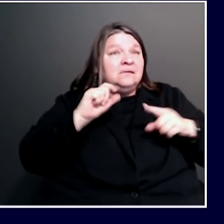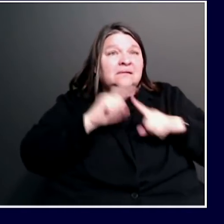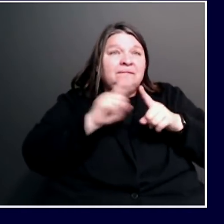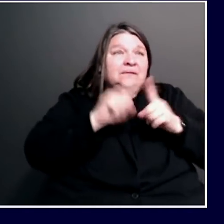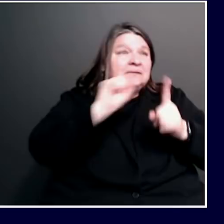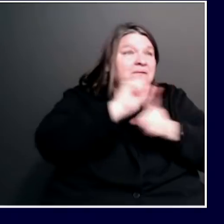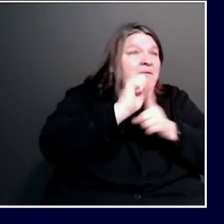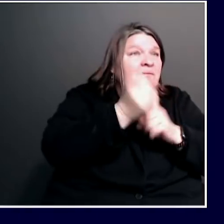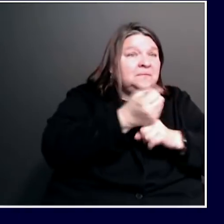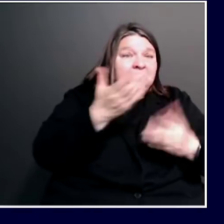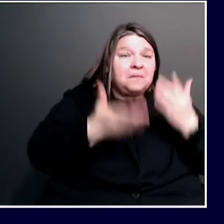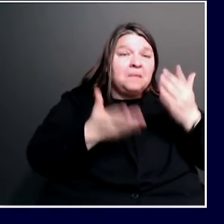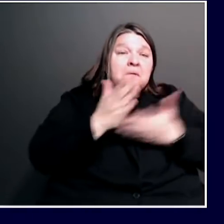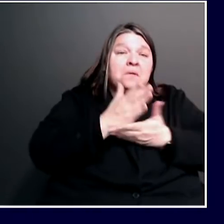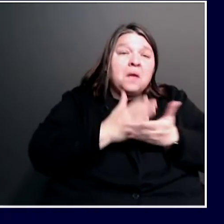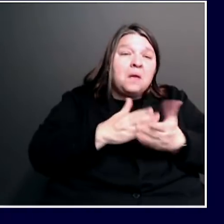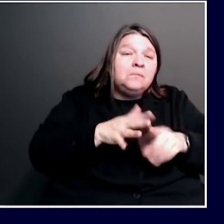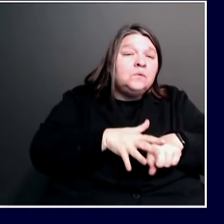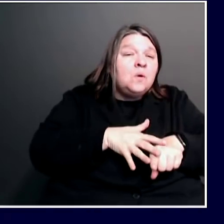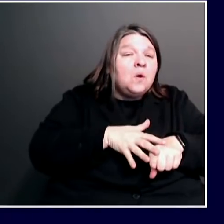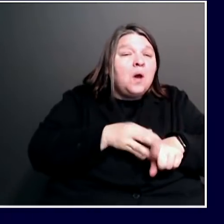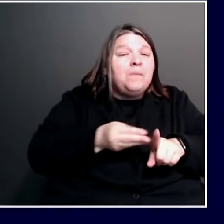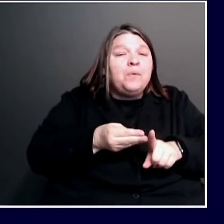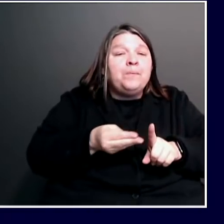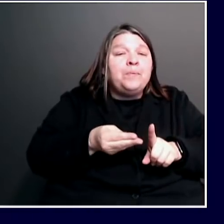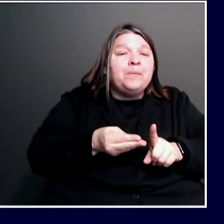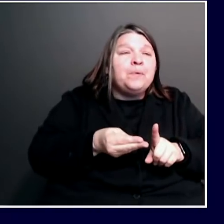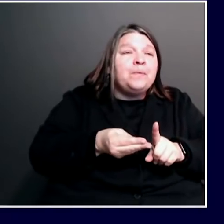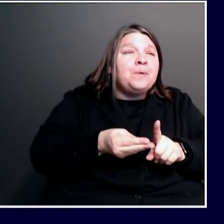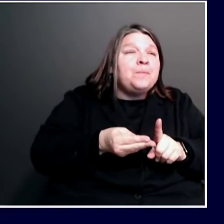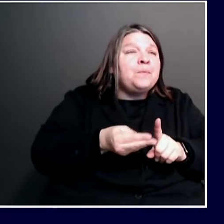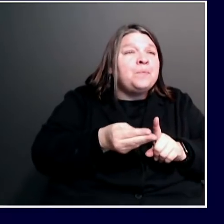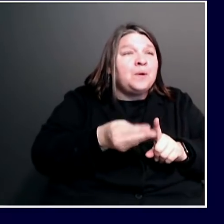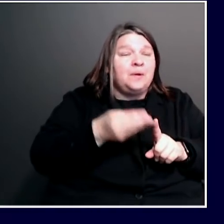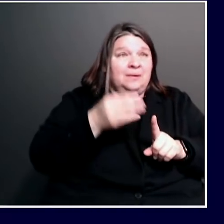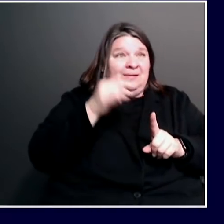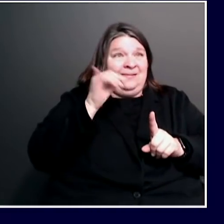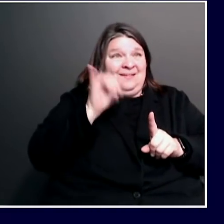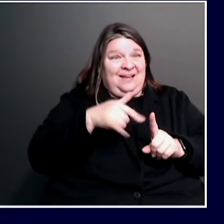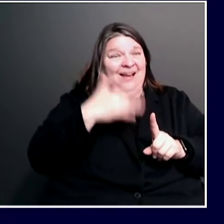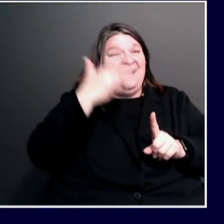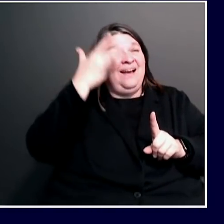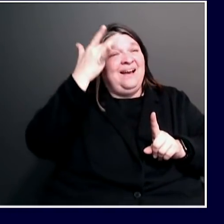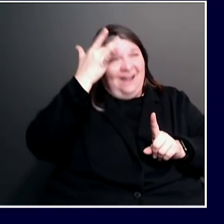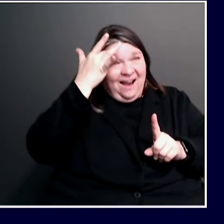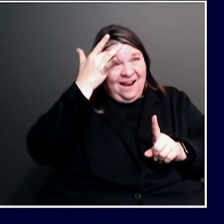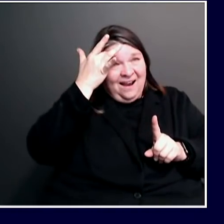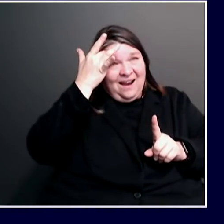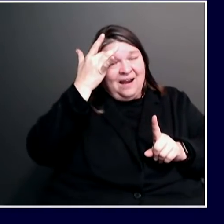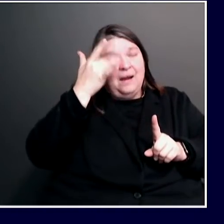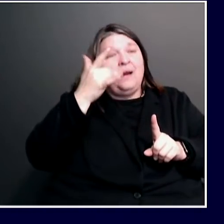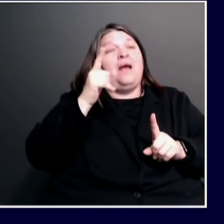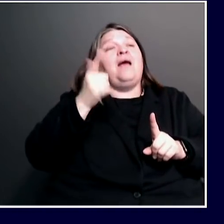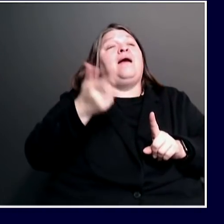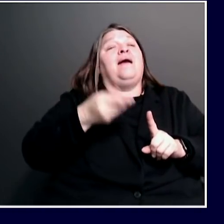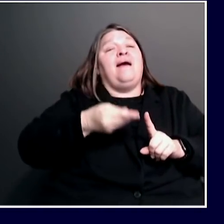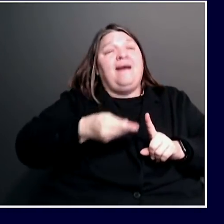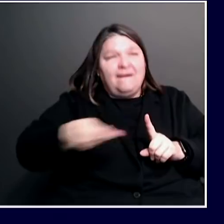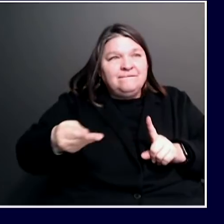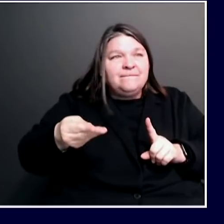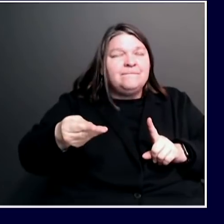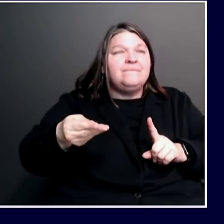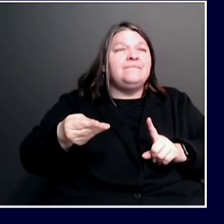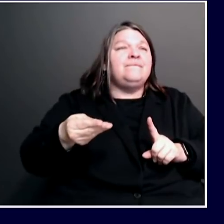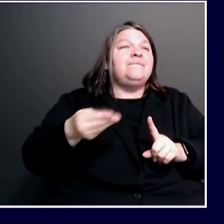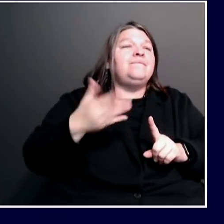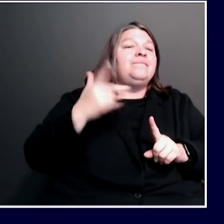moving. All of the transmission happens on the back end, and it takes days and days and days of incubating in your